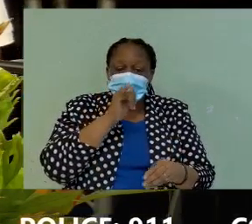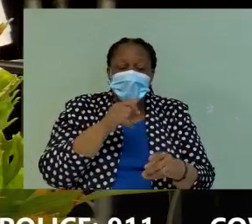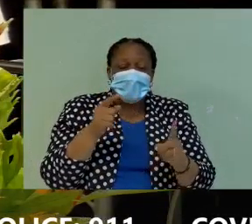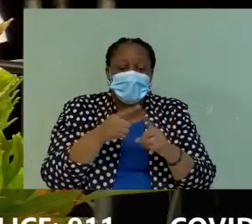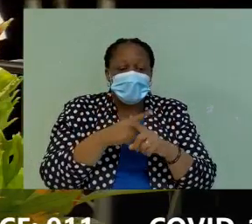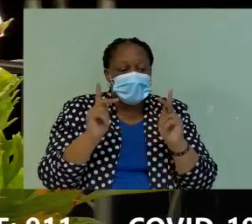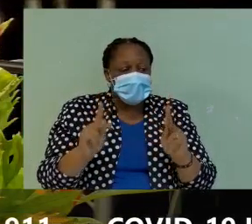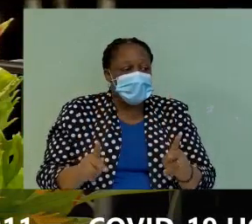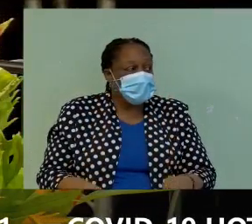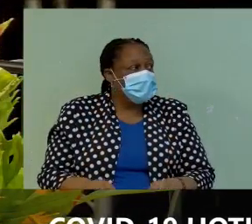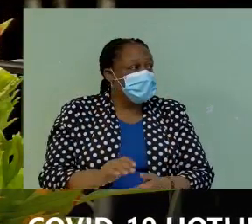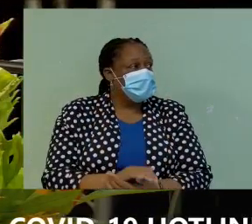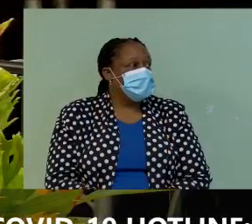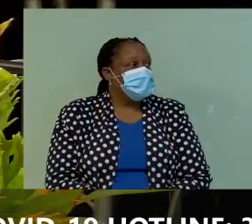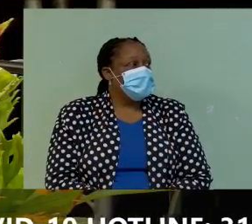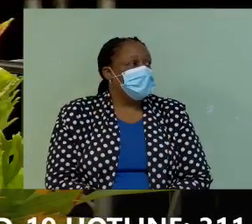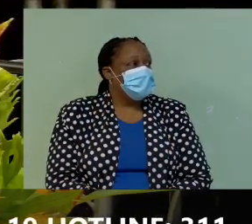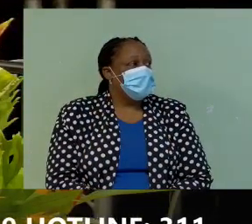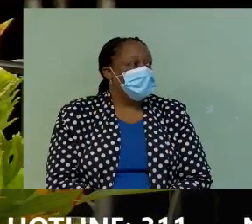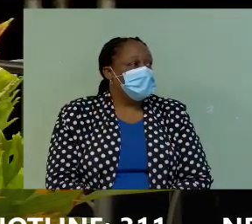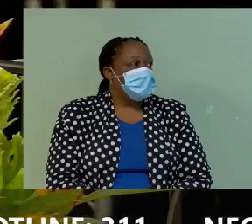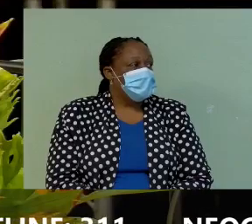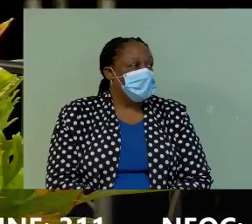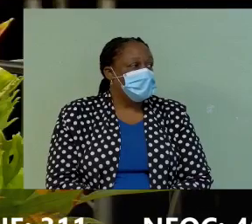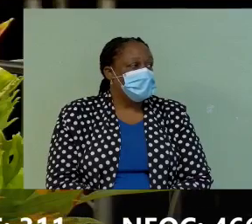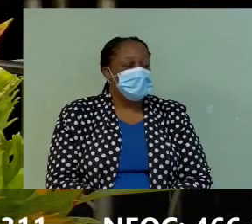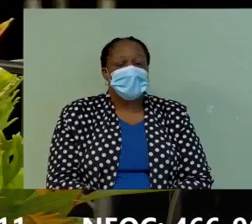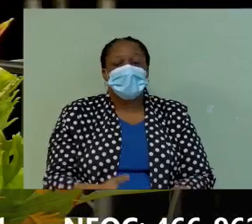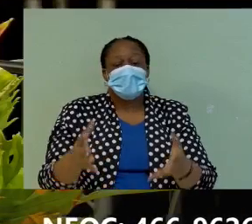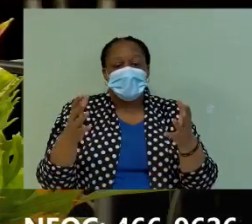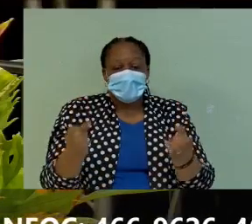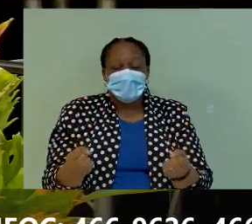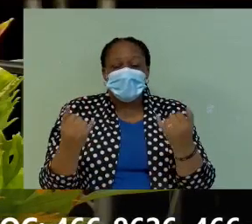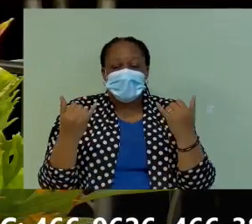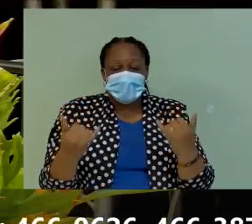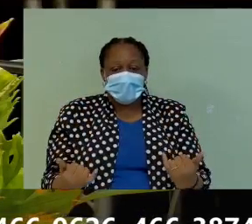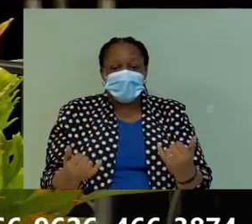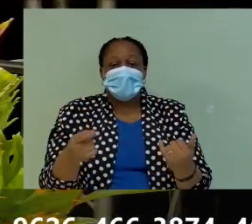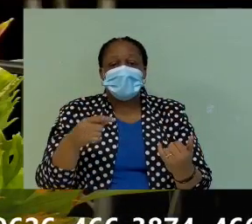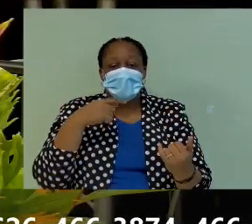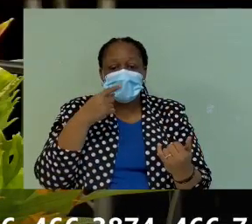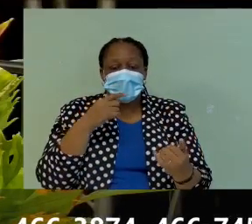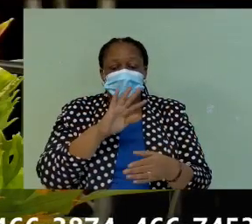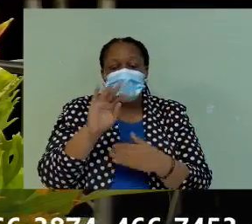I want to now take this opportunity to inform all the business owners and bars